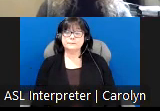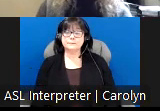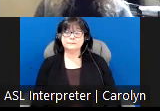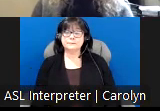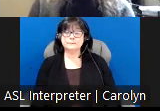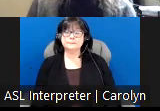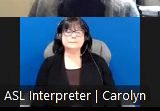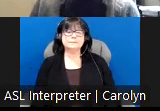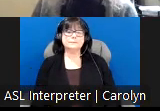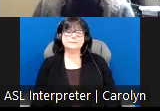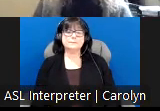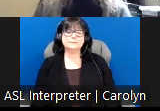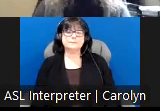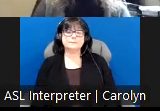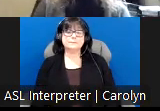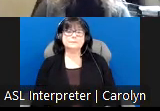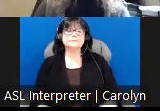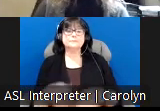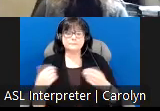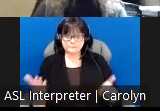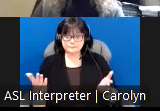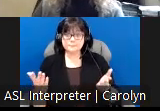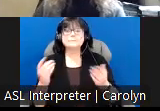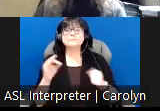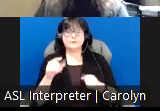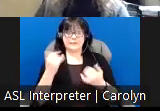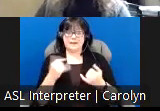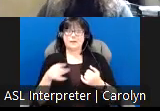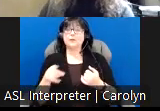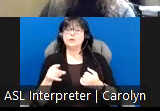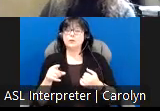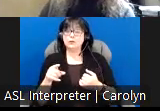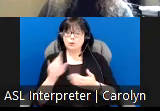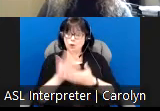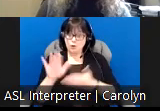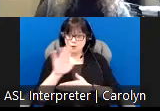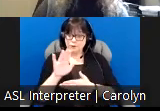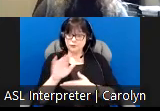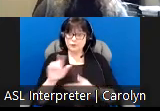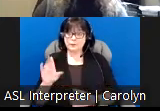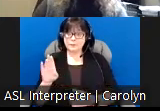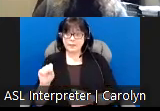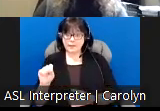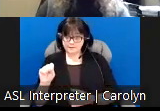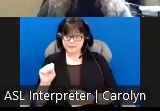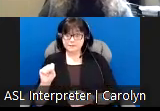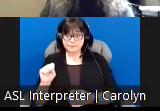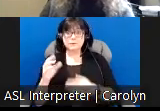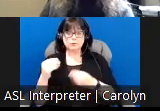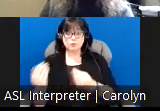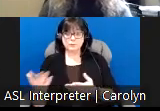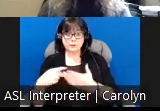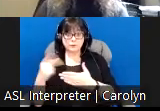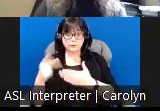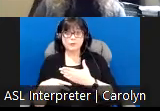So basically, if you're a college LBS provider, the skills marker assessments are free because it's